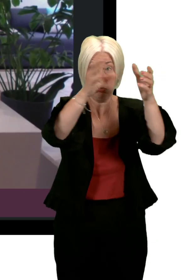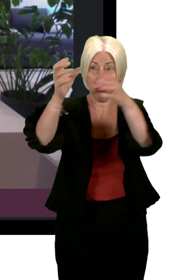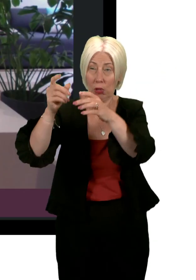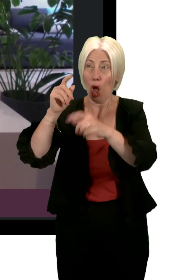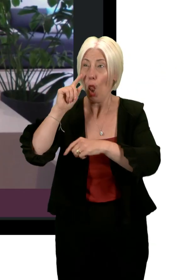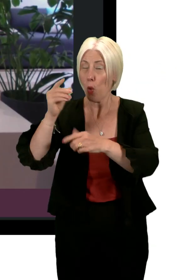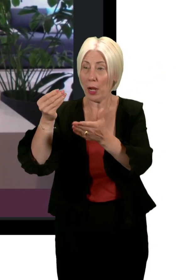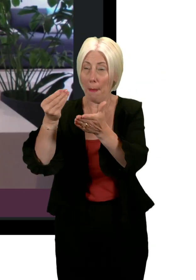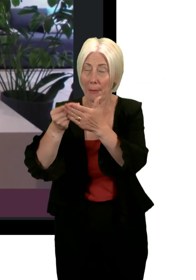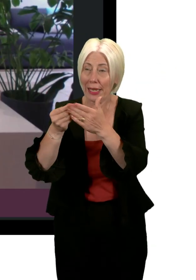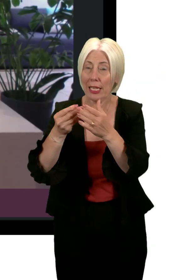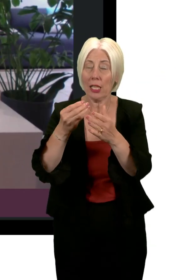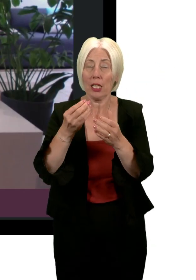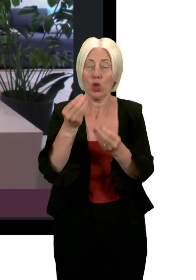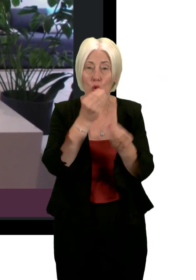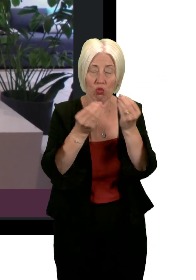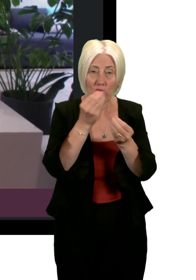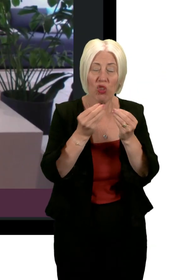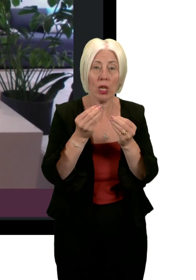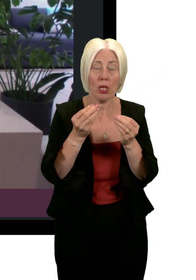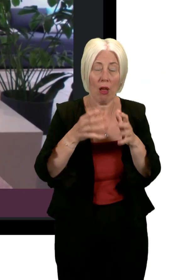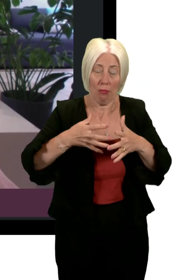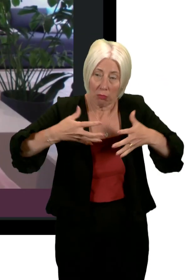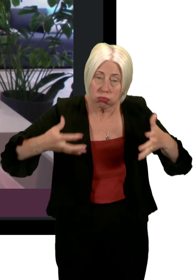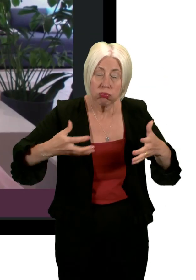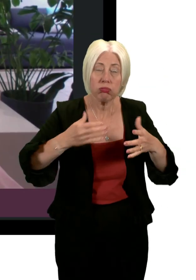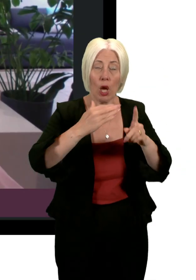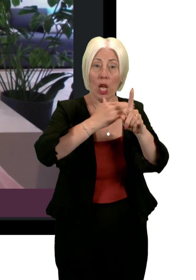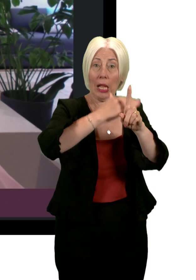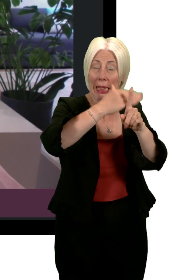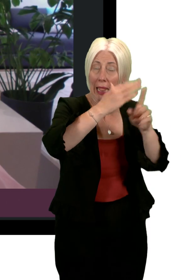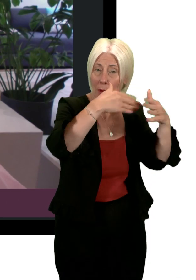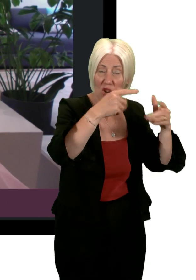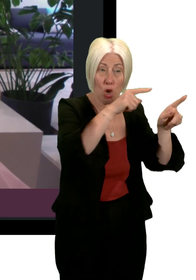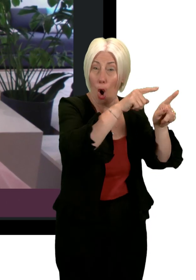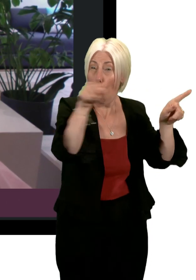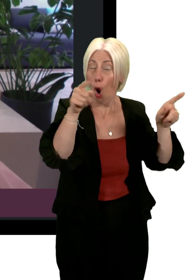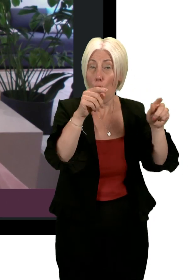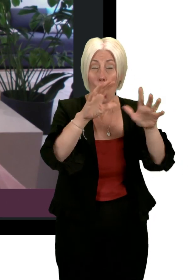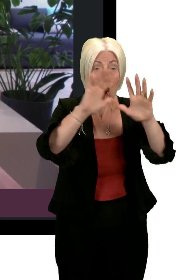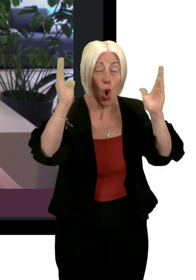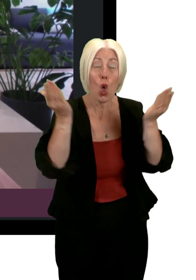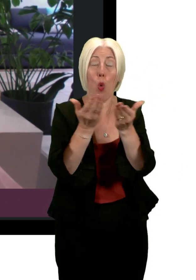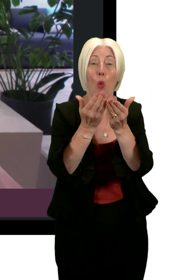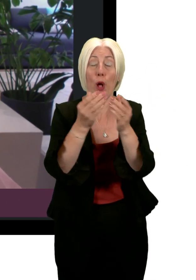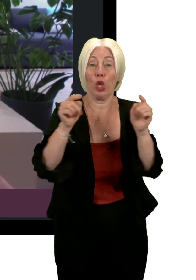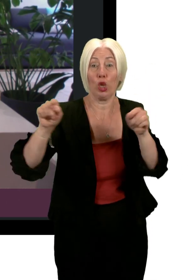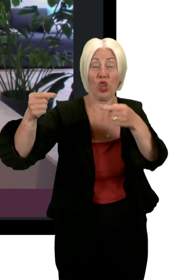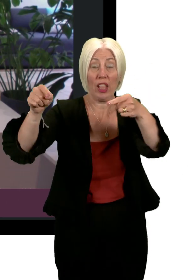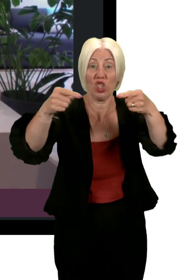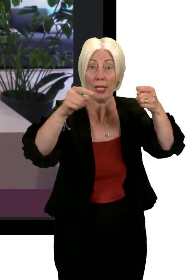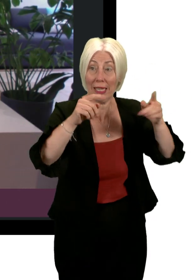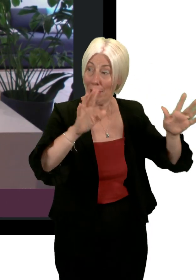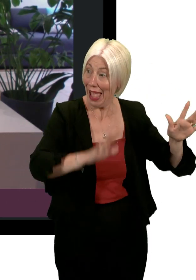including malnutrition, overweight and obesity, which are becoming, global challenges. There they have a role and responsibility, individual